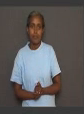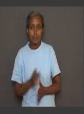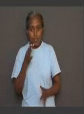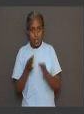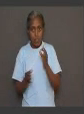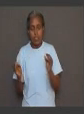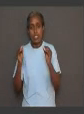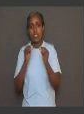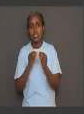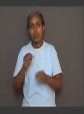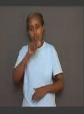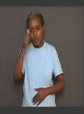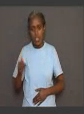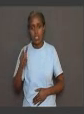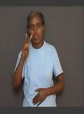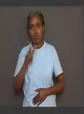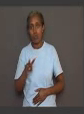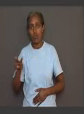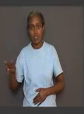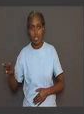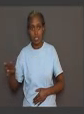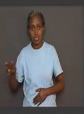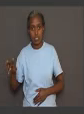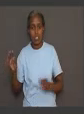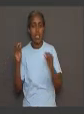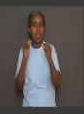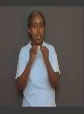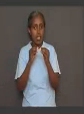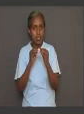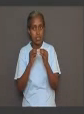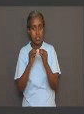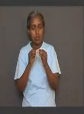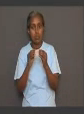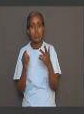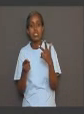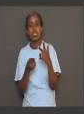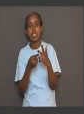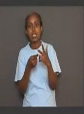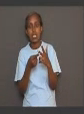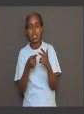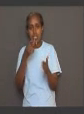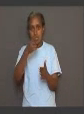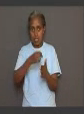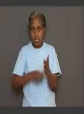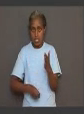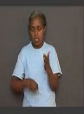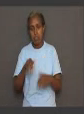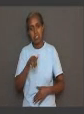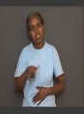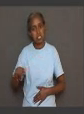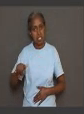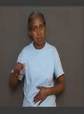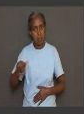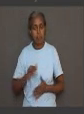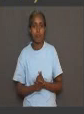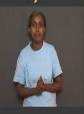If the sum of any two vectors is added to the third, the result is the same.